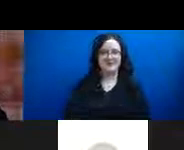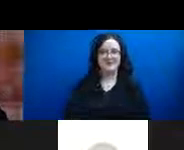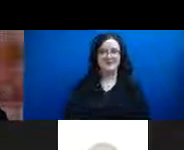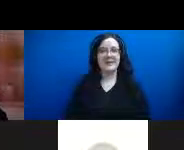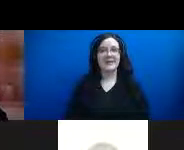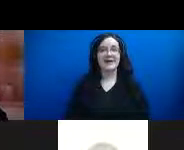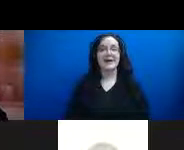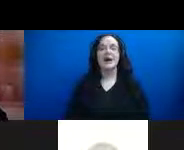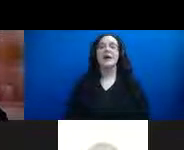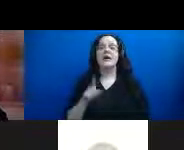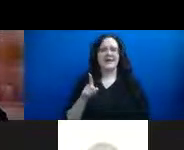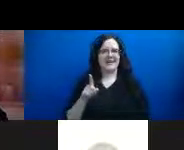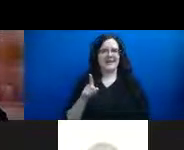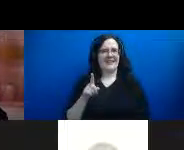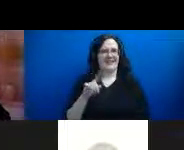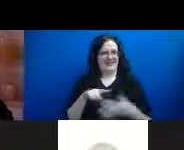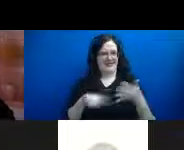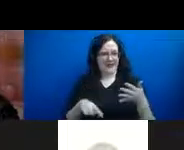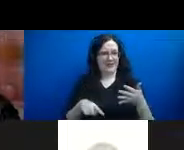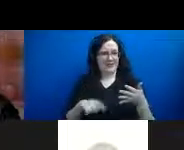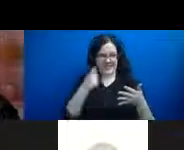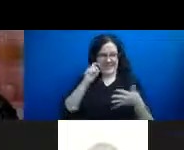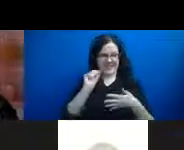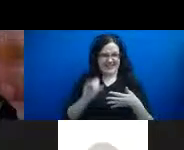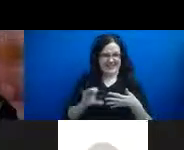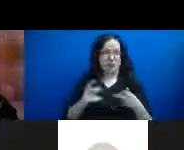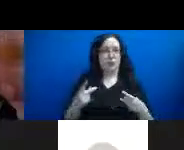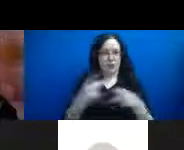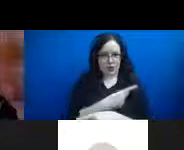Those are all worse, and that's something that